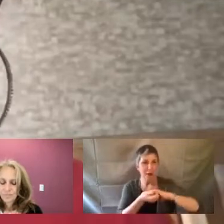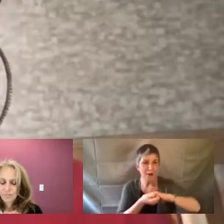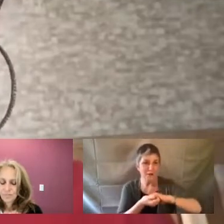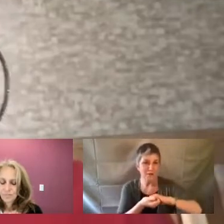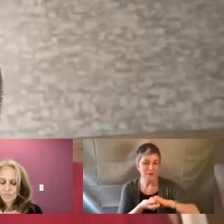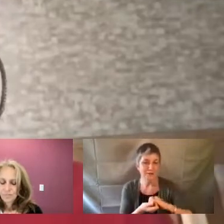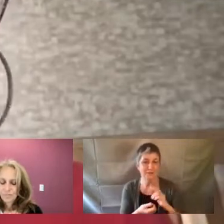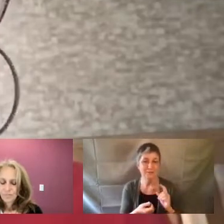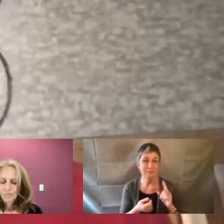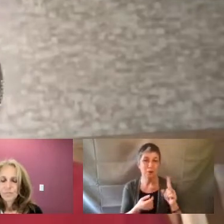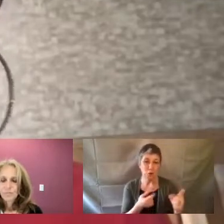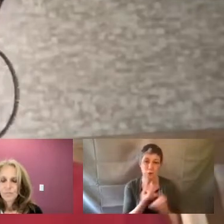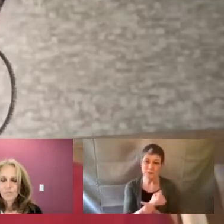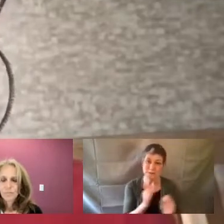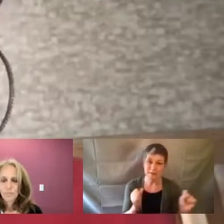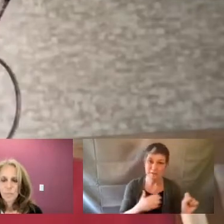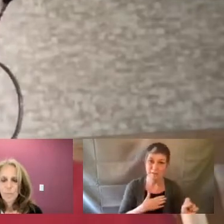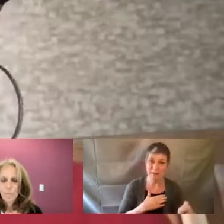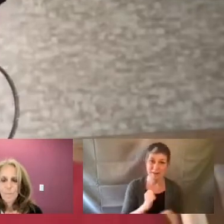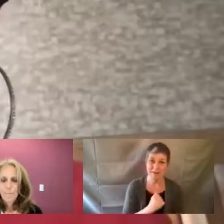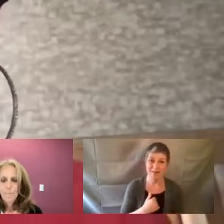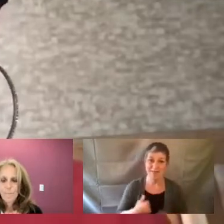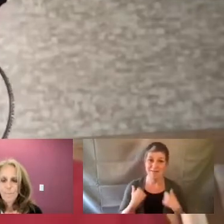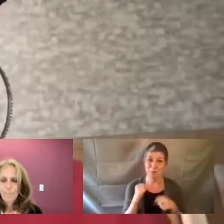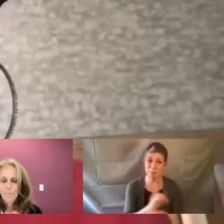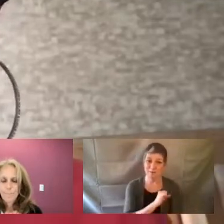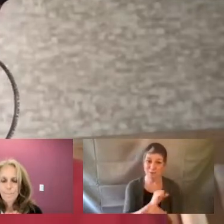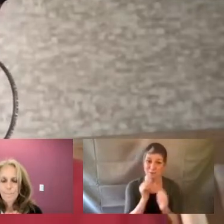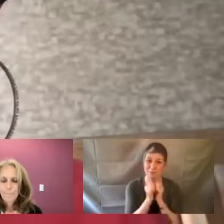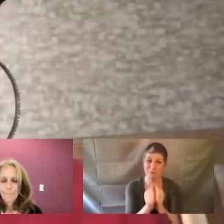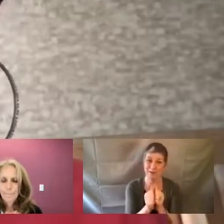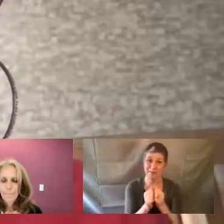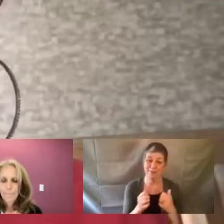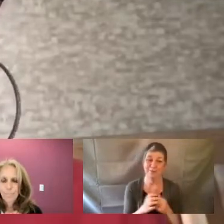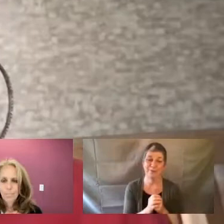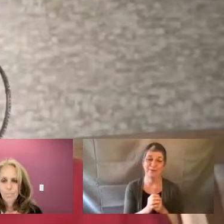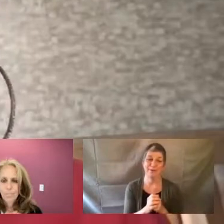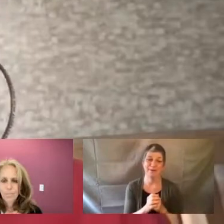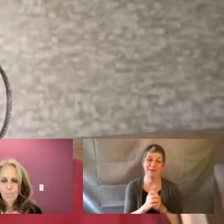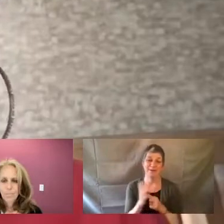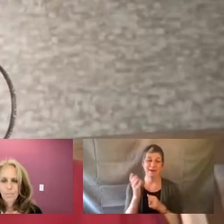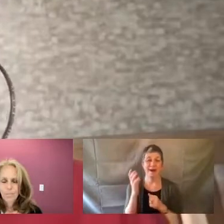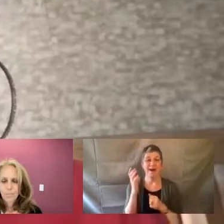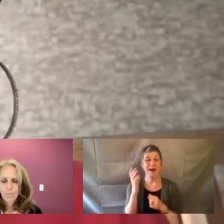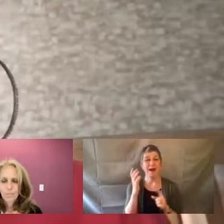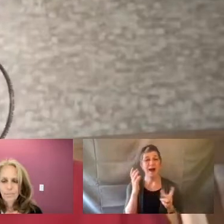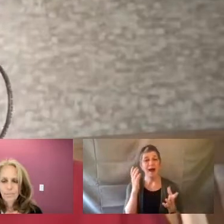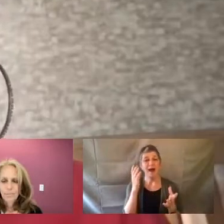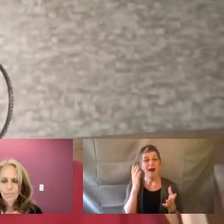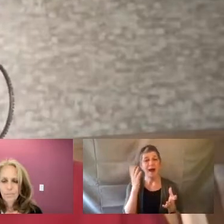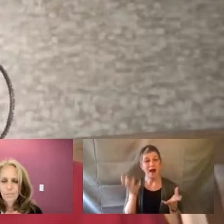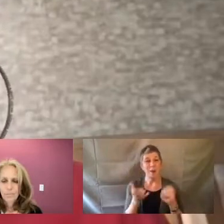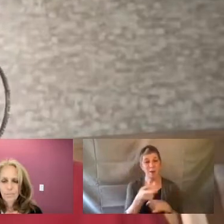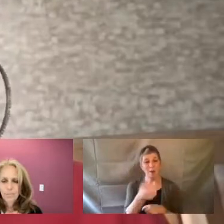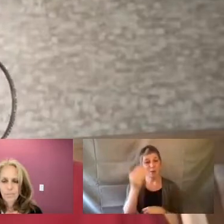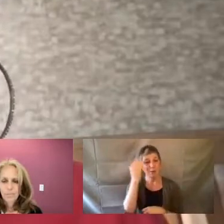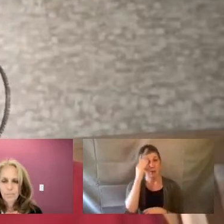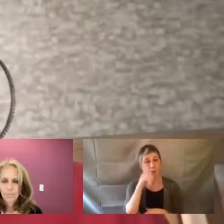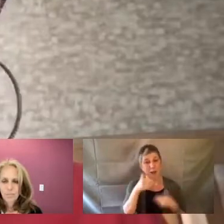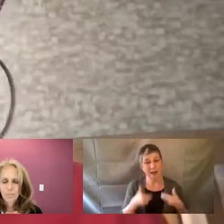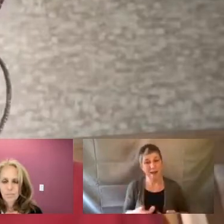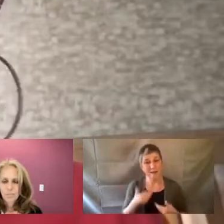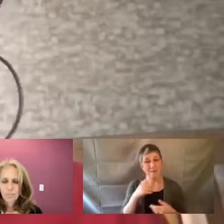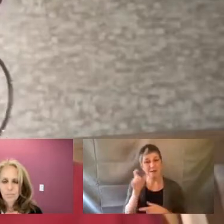you saving my life, so we got to work on this. So, I wanted her to know me as a